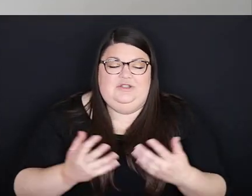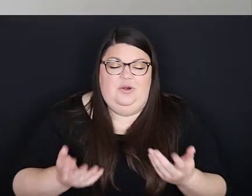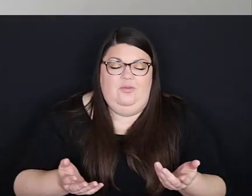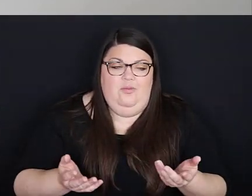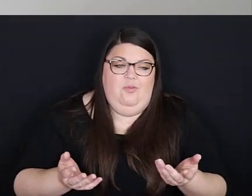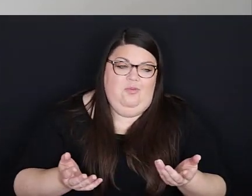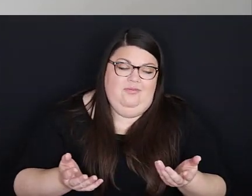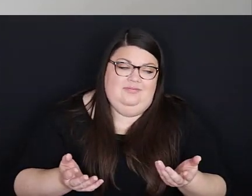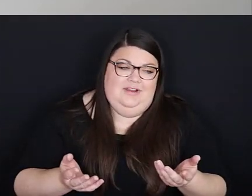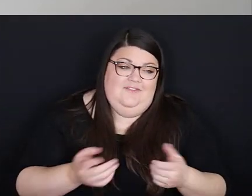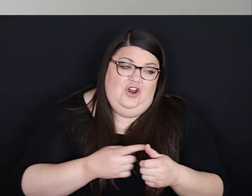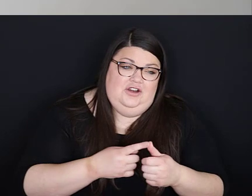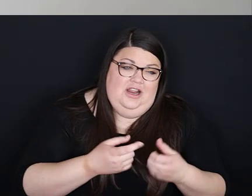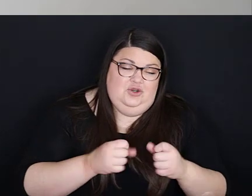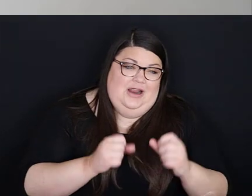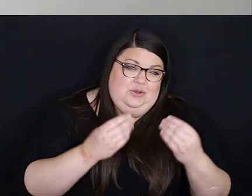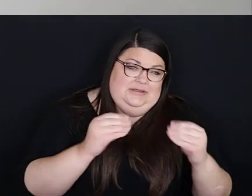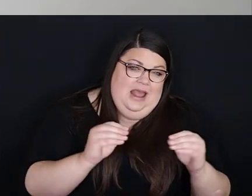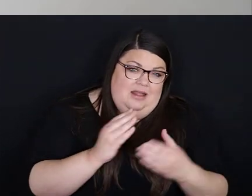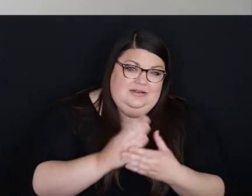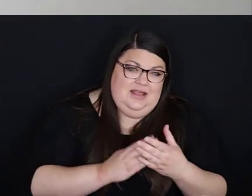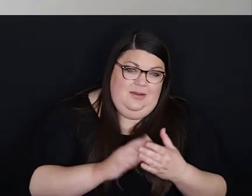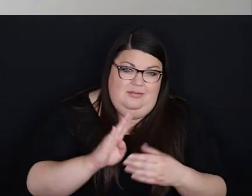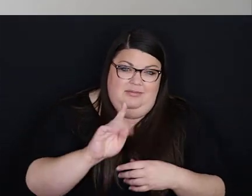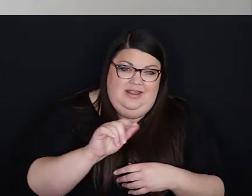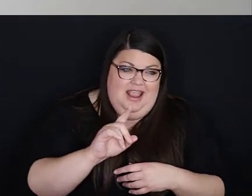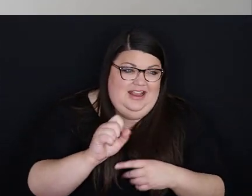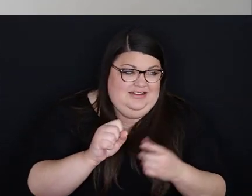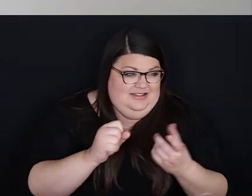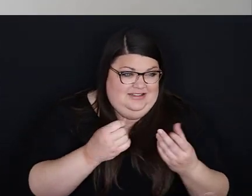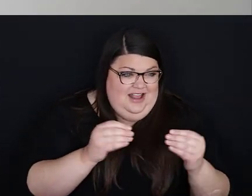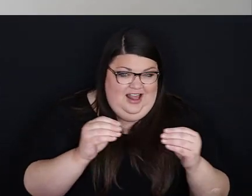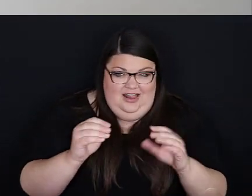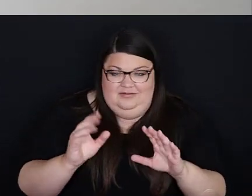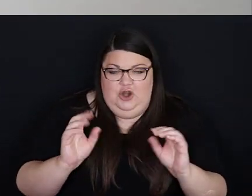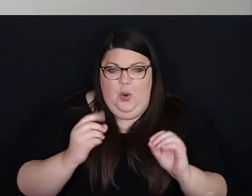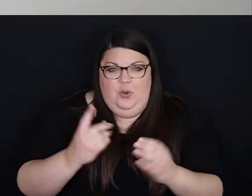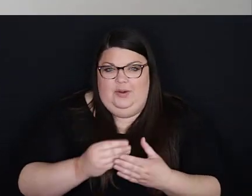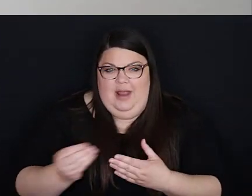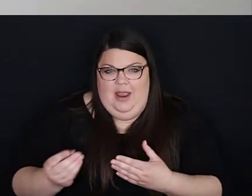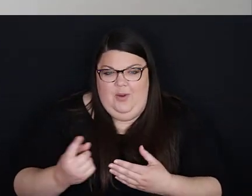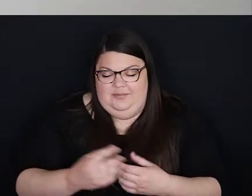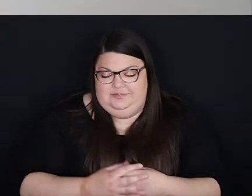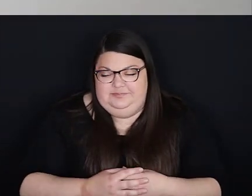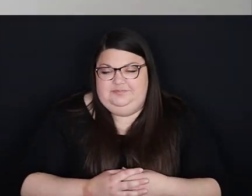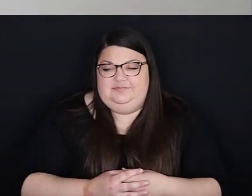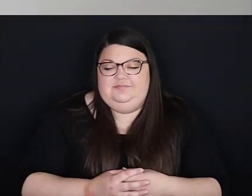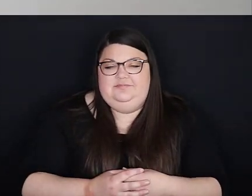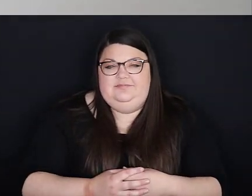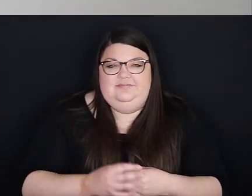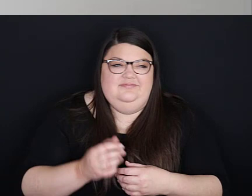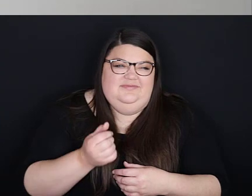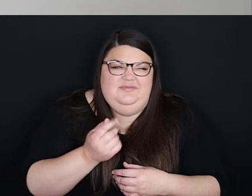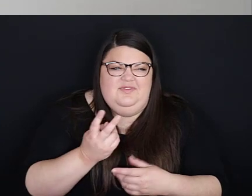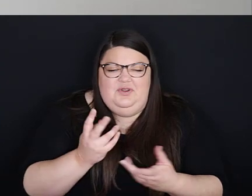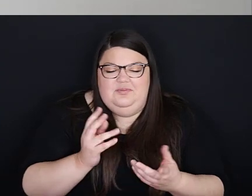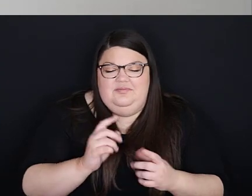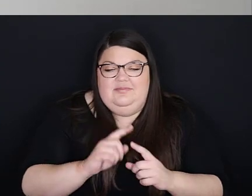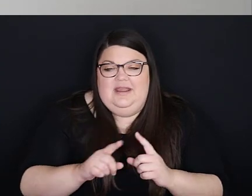I decided, first I tried to sell some of the blades, but no one would buy one. And then, I mean, a